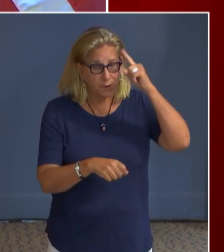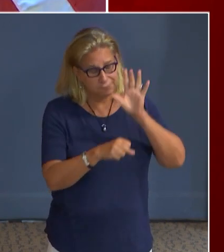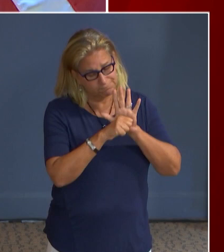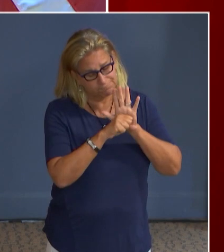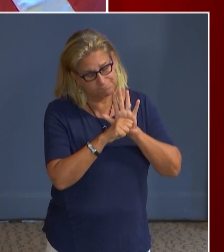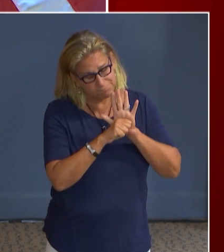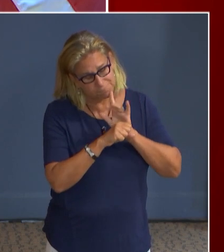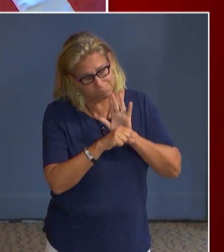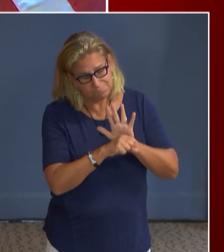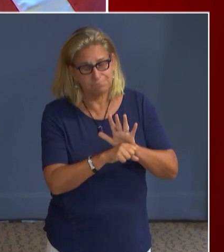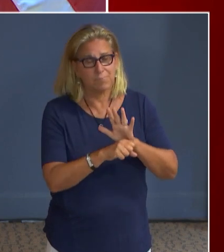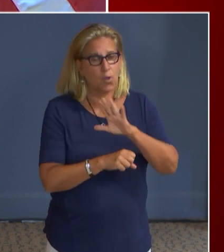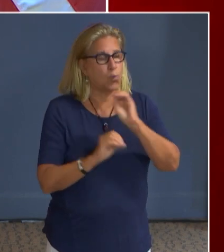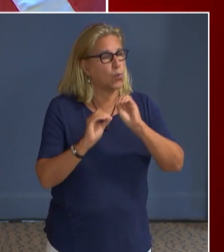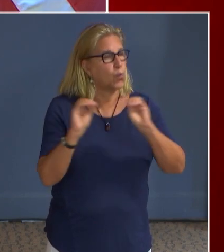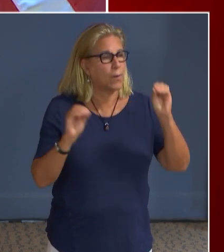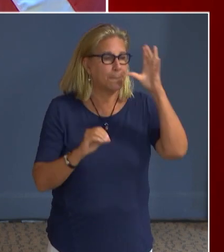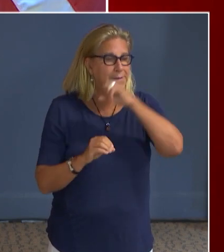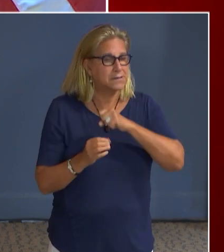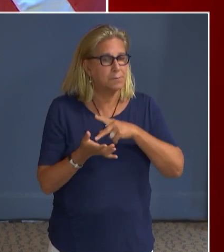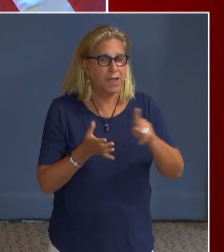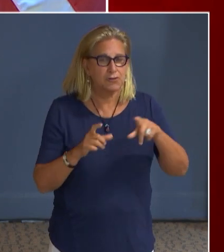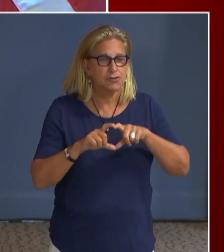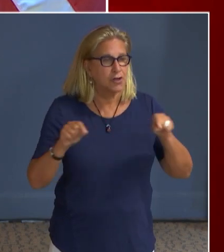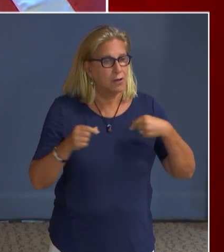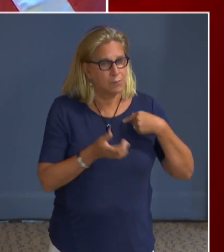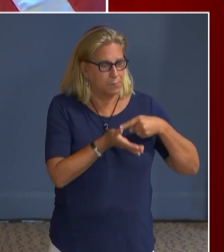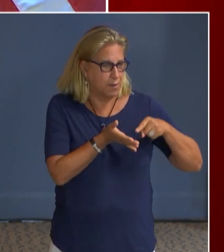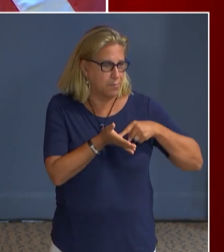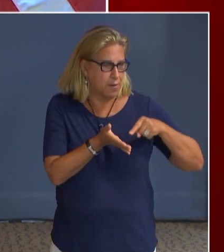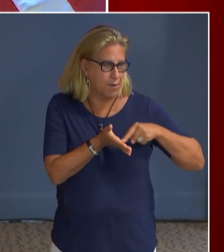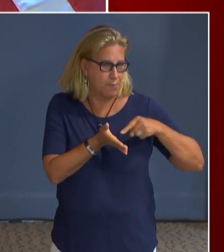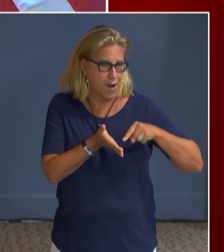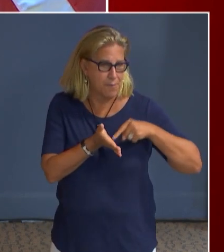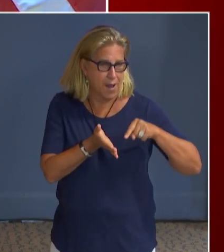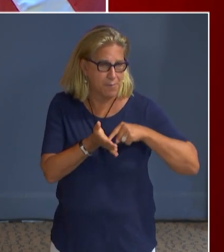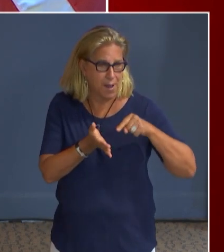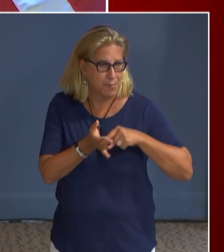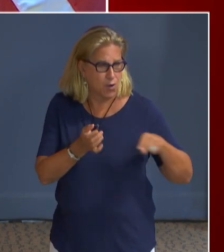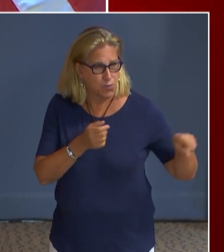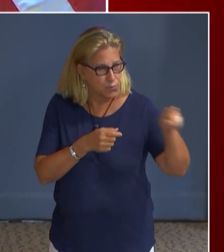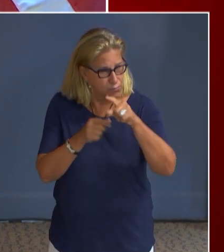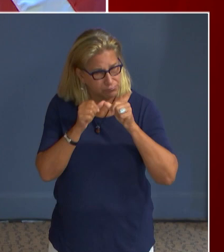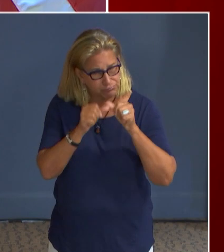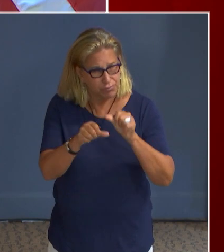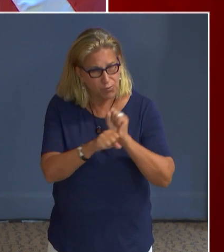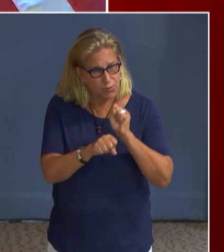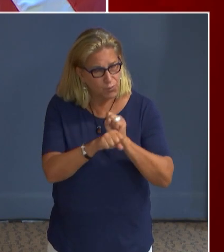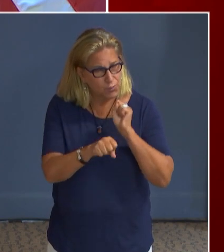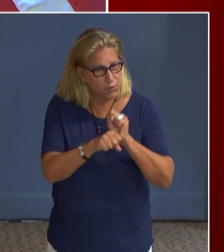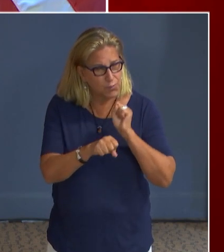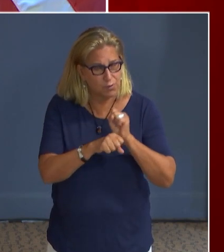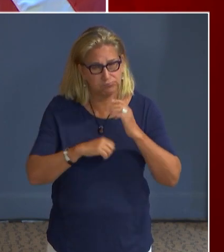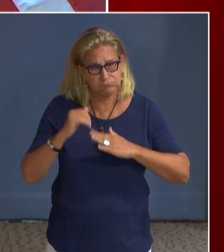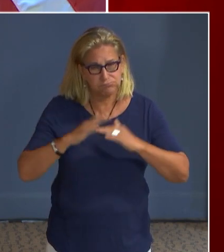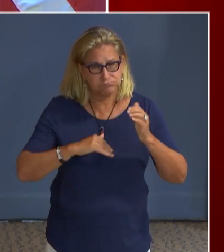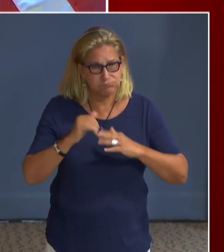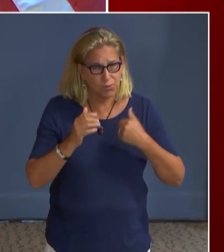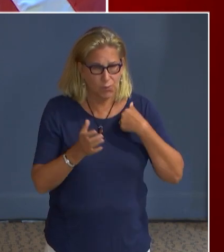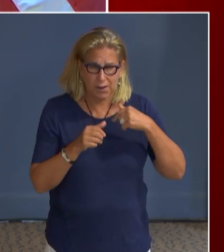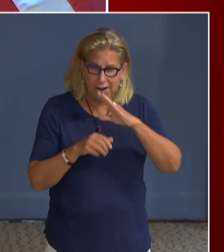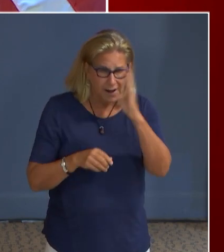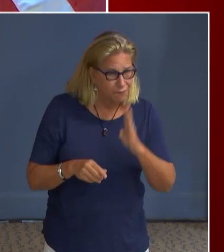encourage everybody, just like Kiana did, to look out at all of the ways that we are